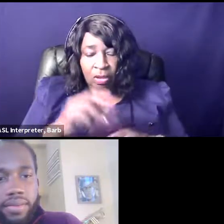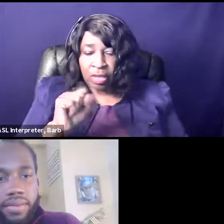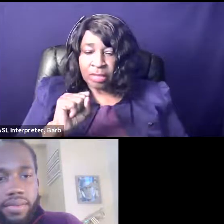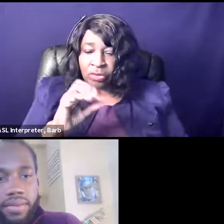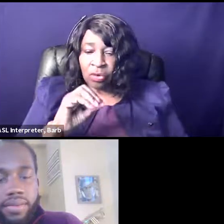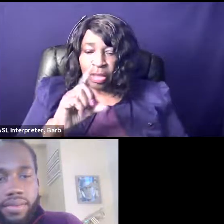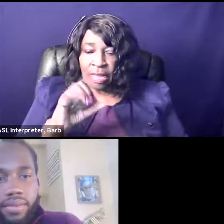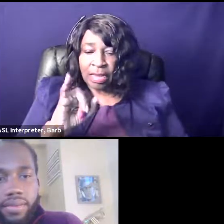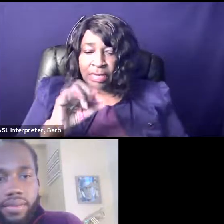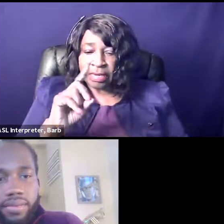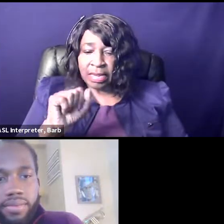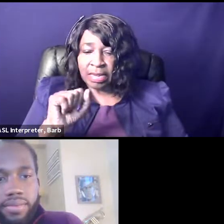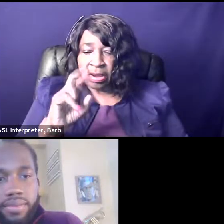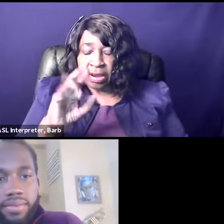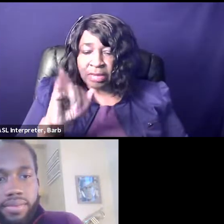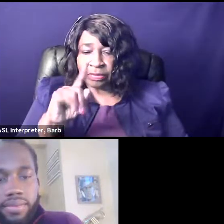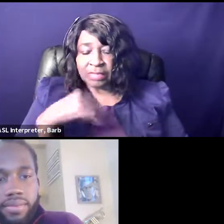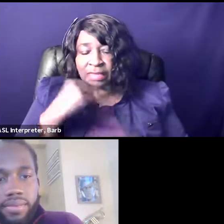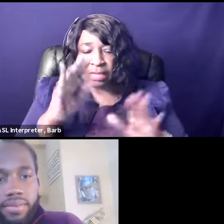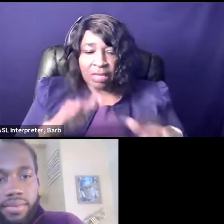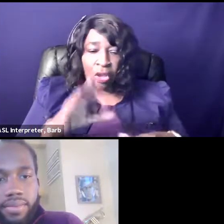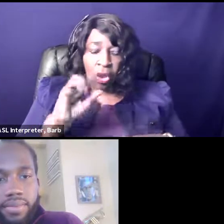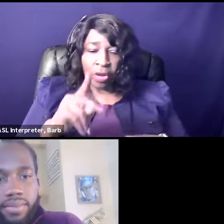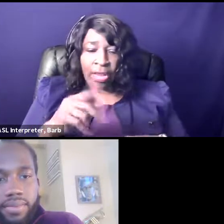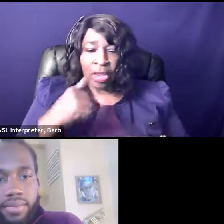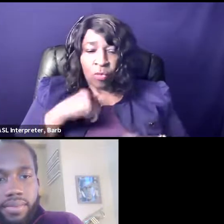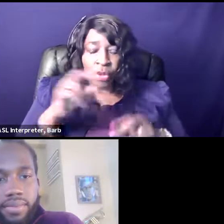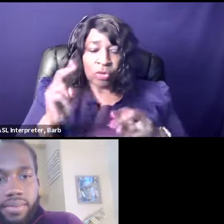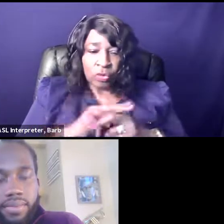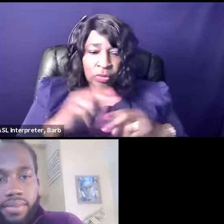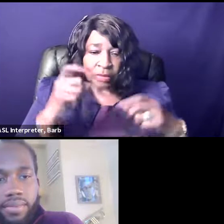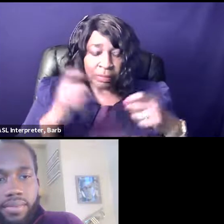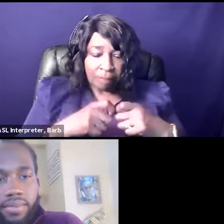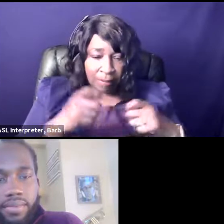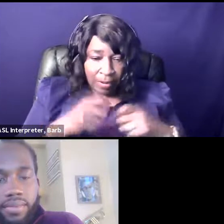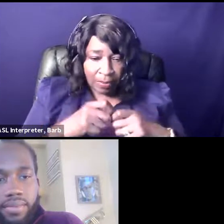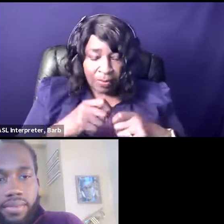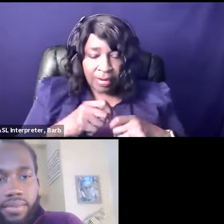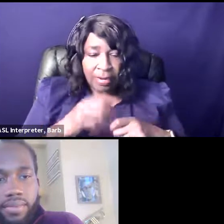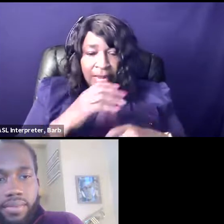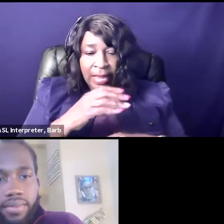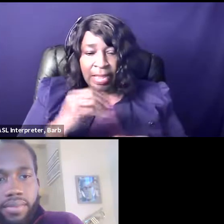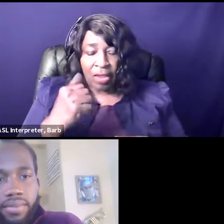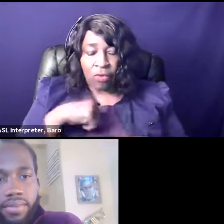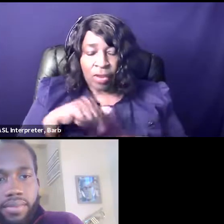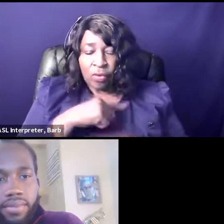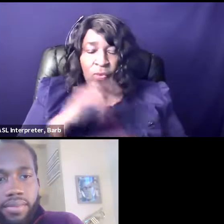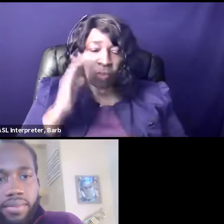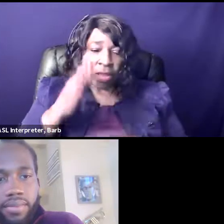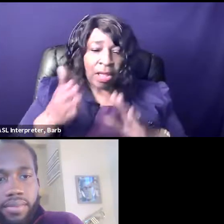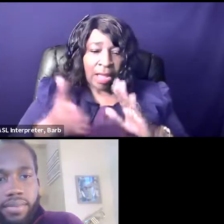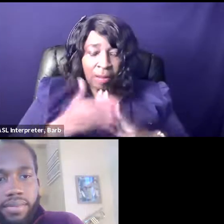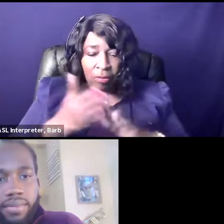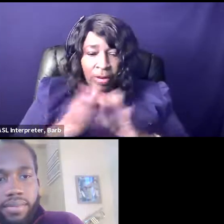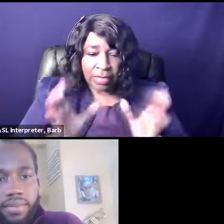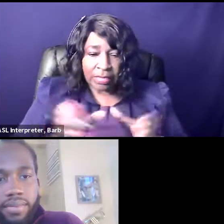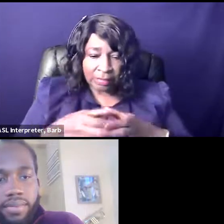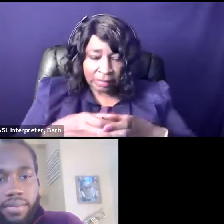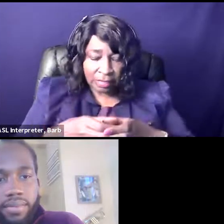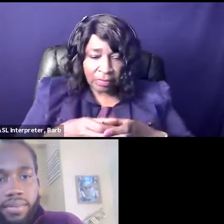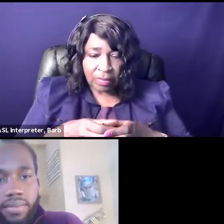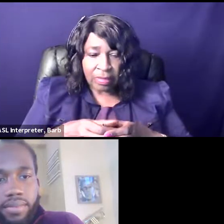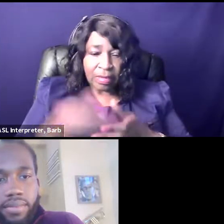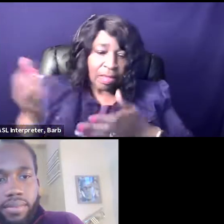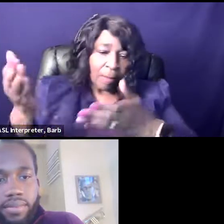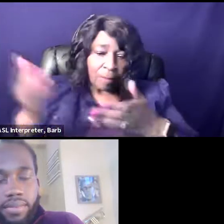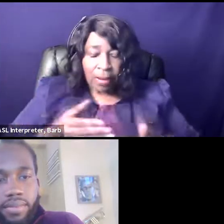rose up and said, okay, we're gonna, use the power of the sun, and we're gonna, operate in solidarity around bringing